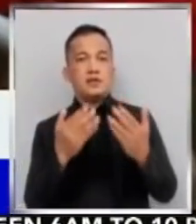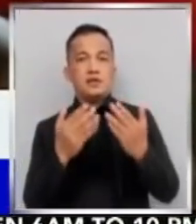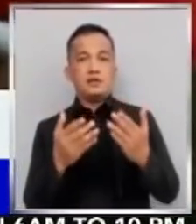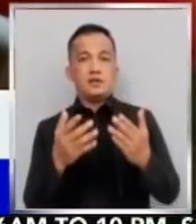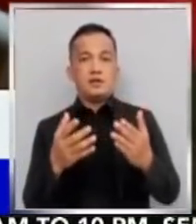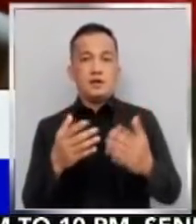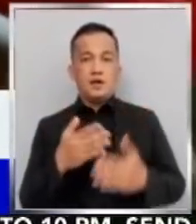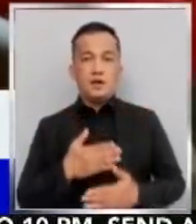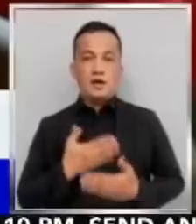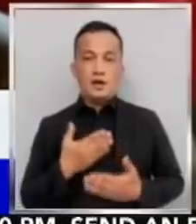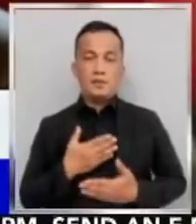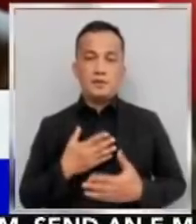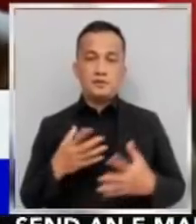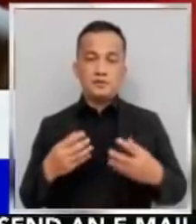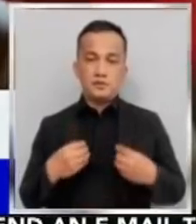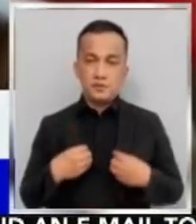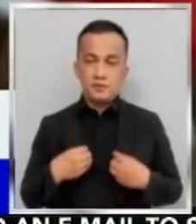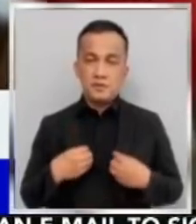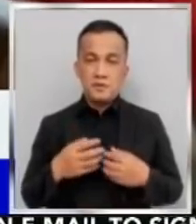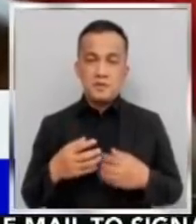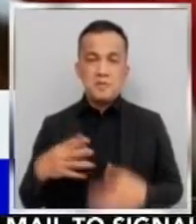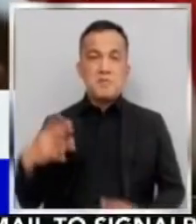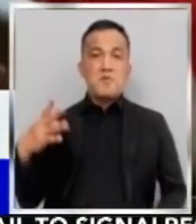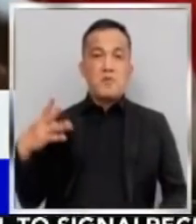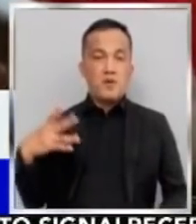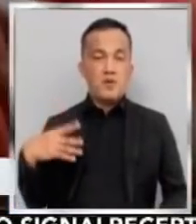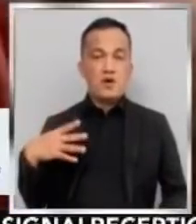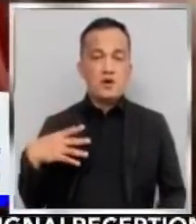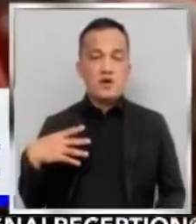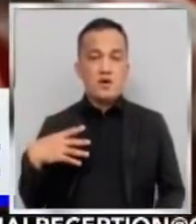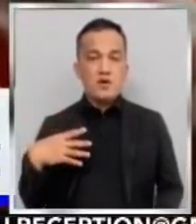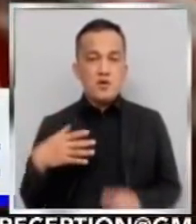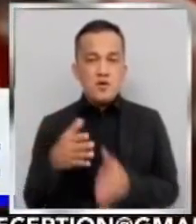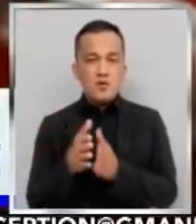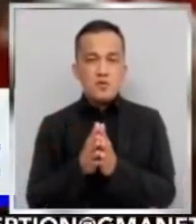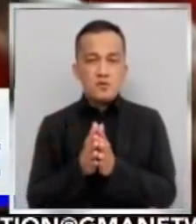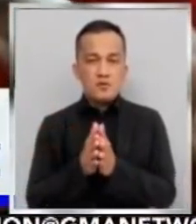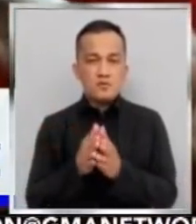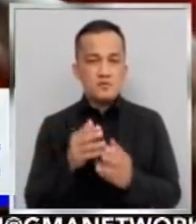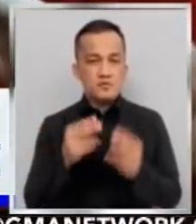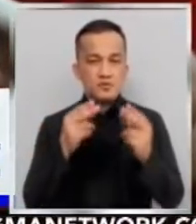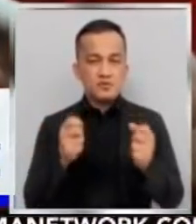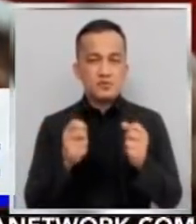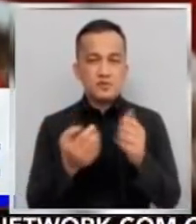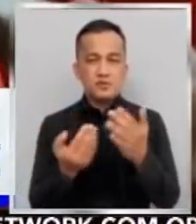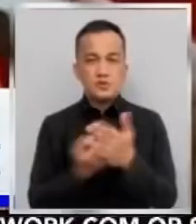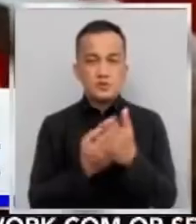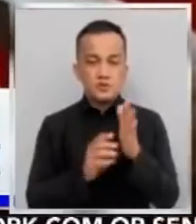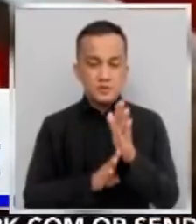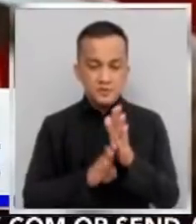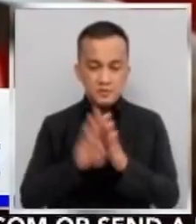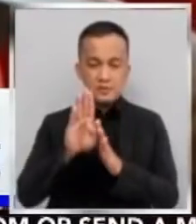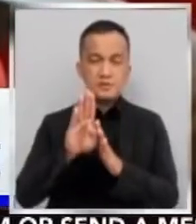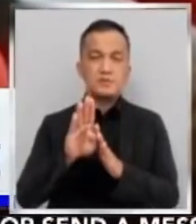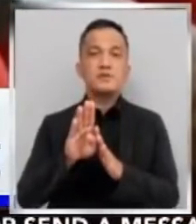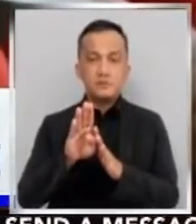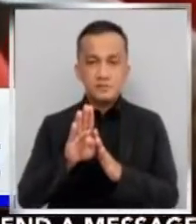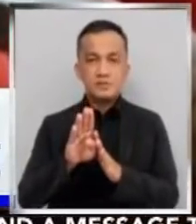much awaited and much hope for news. Itong bagong development na ito, this will